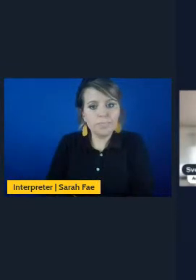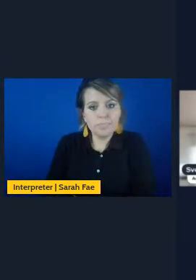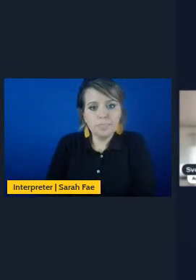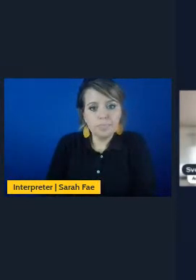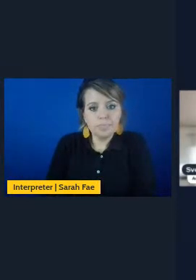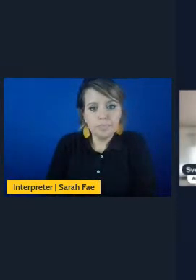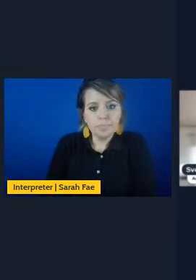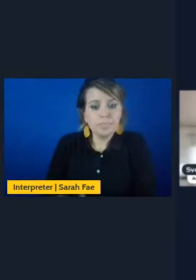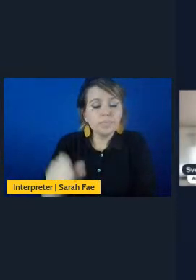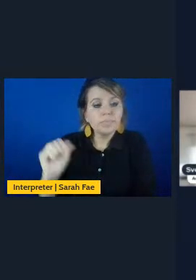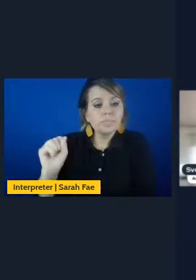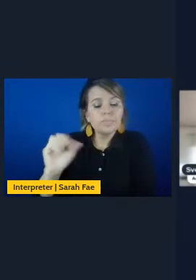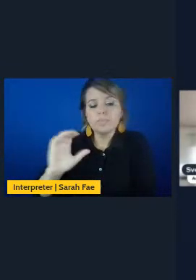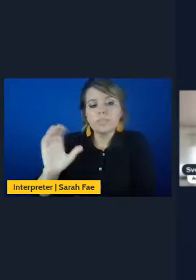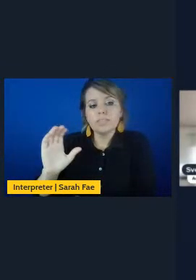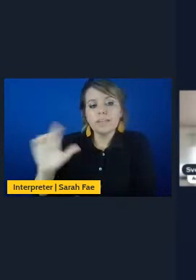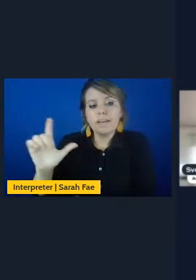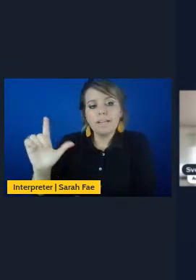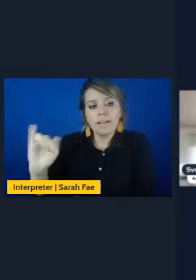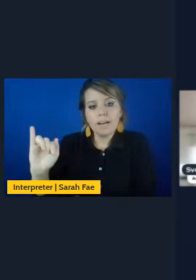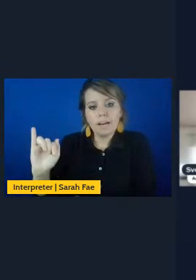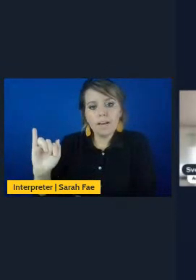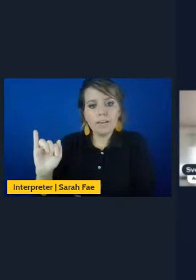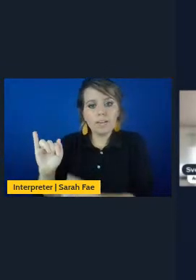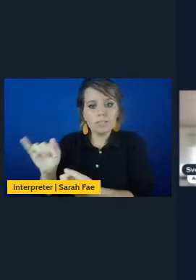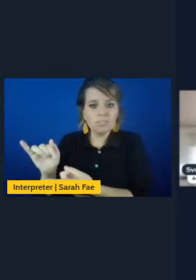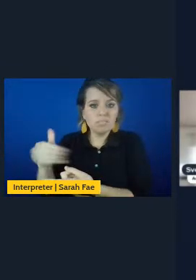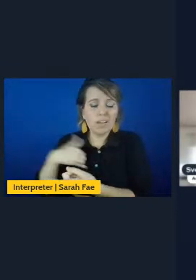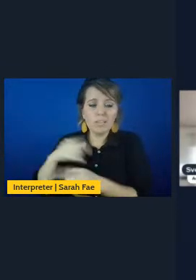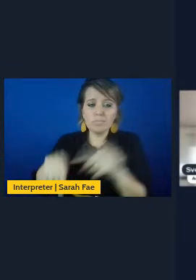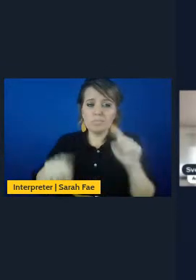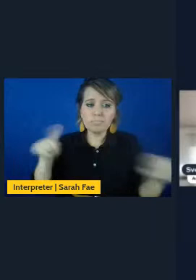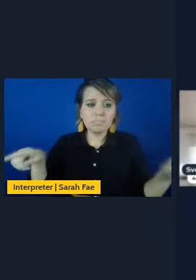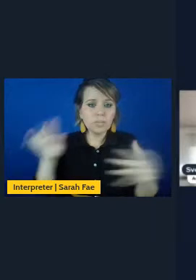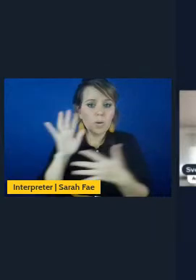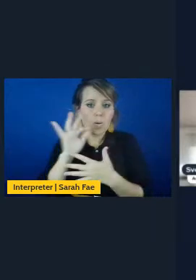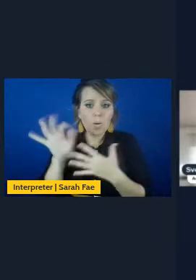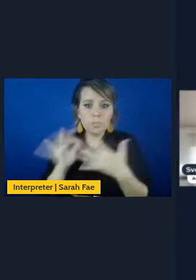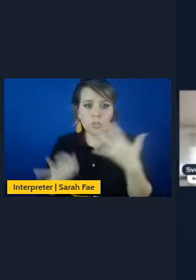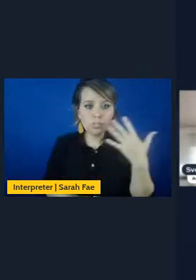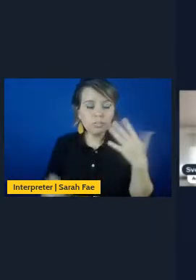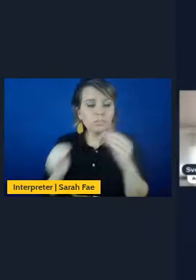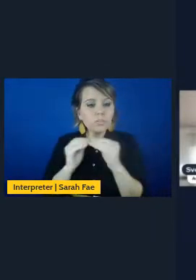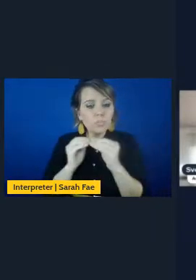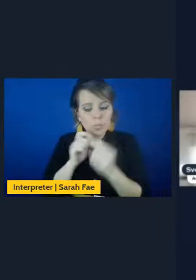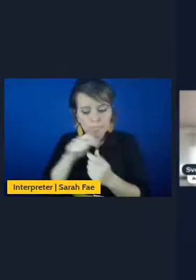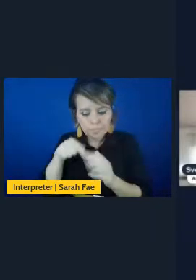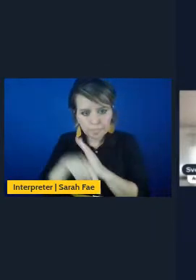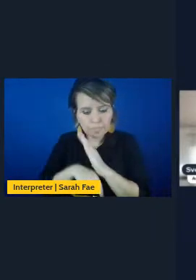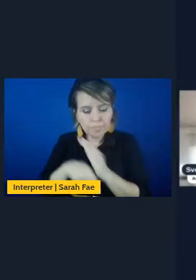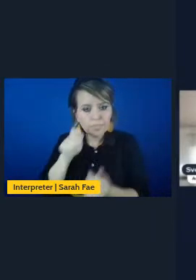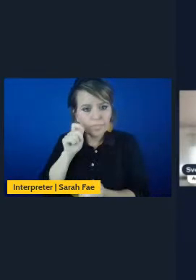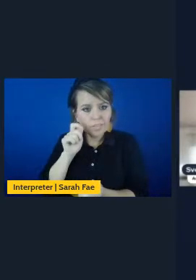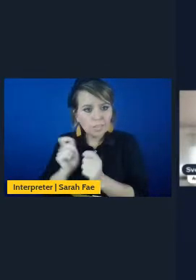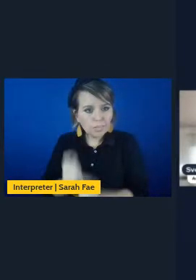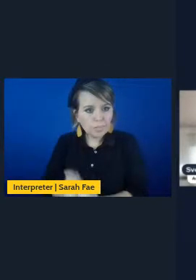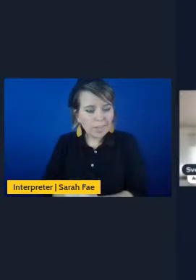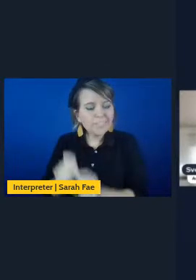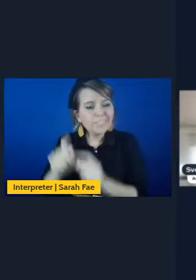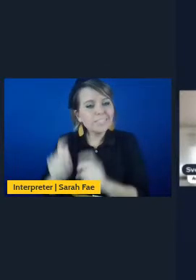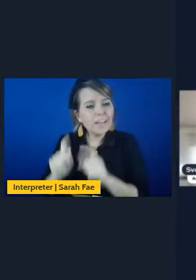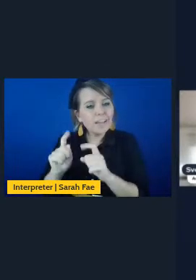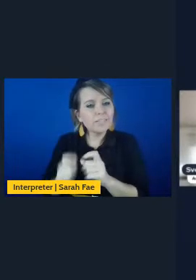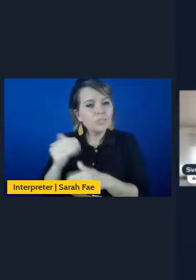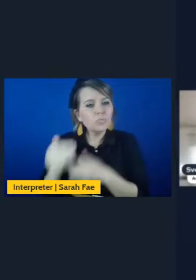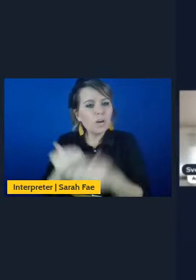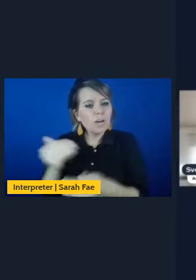This CLI contains various options to further customize the test run behavior, which we are going to see in the